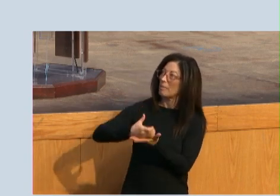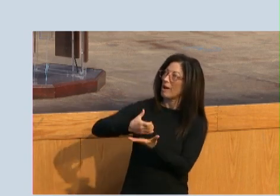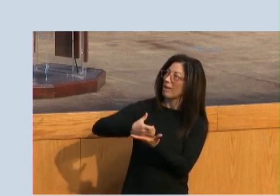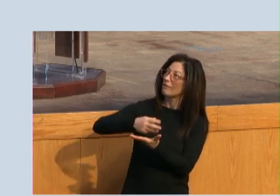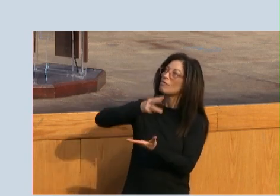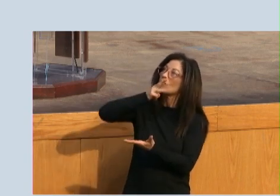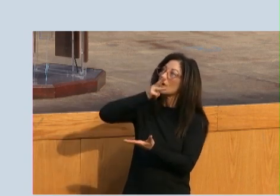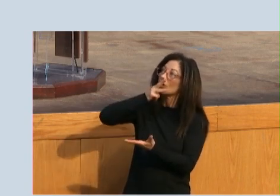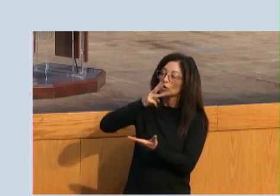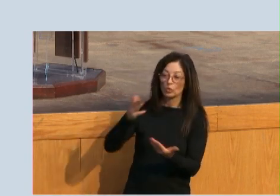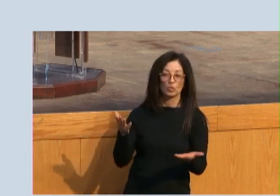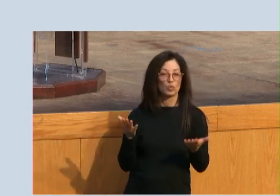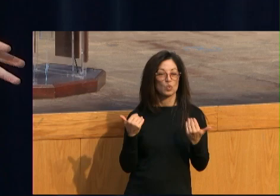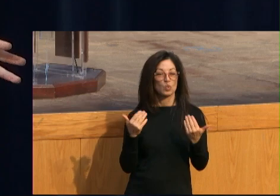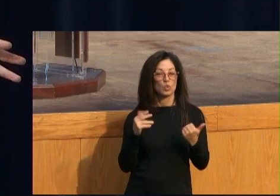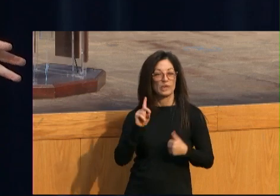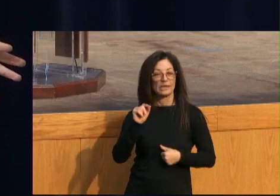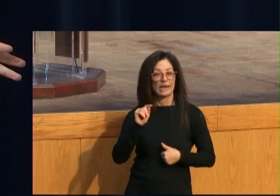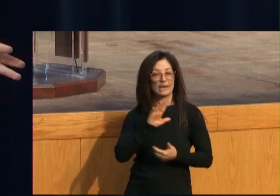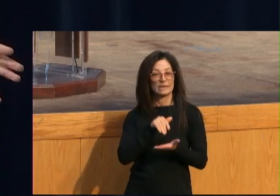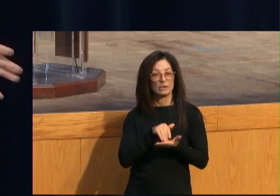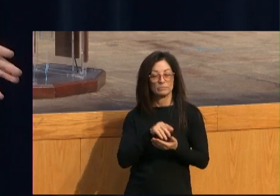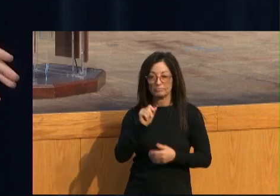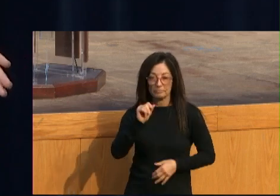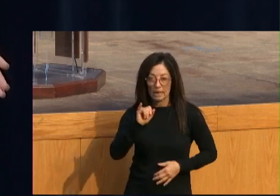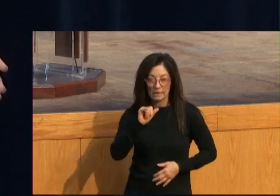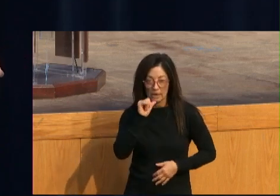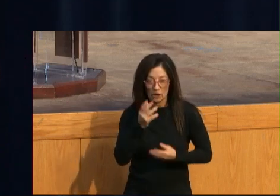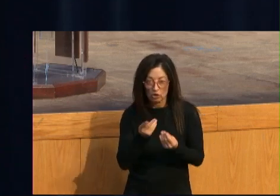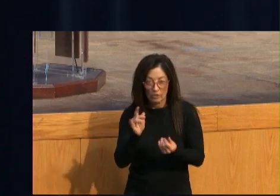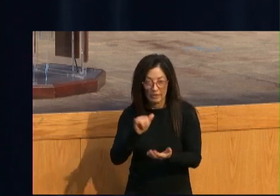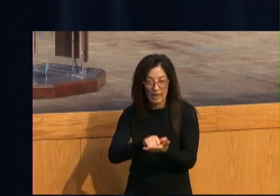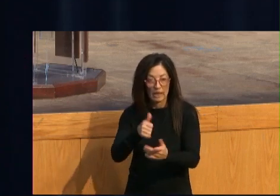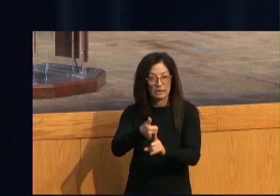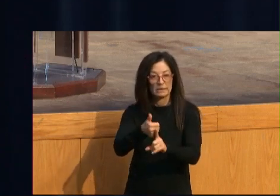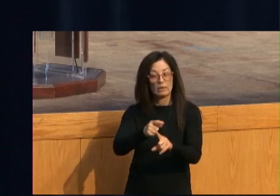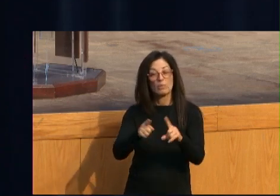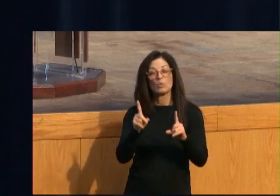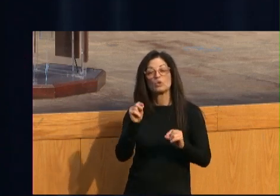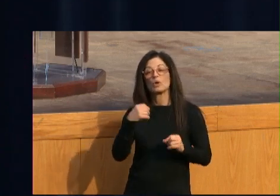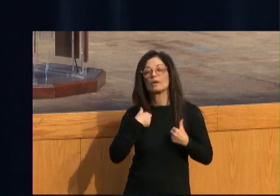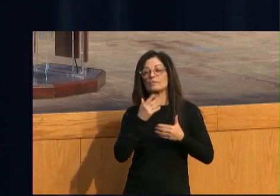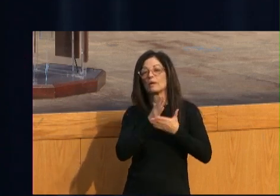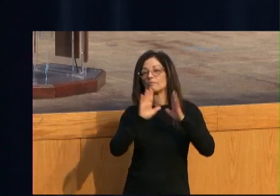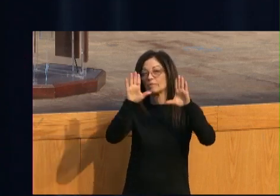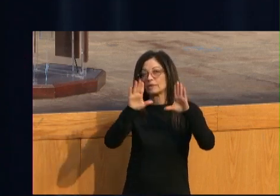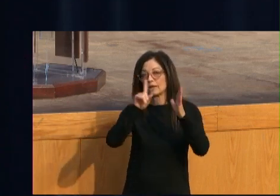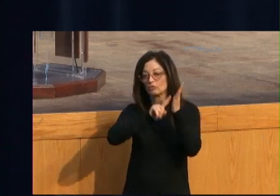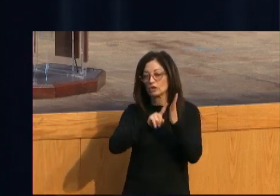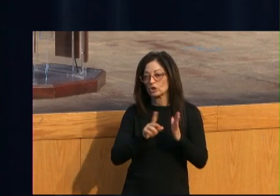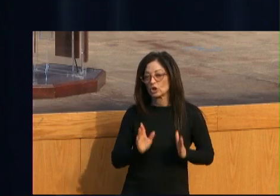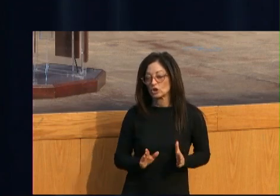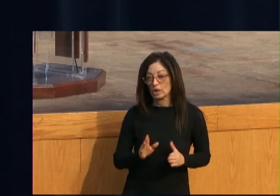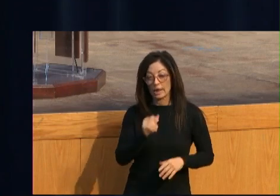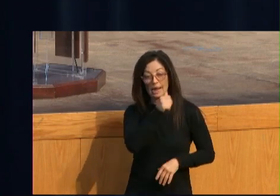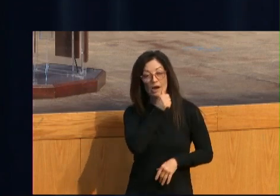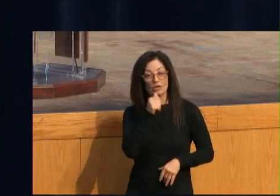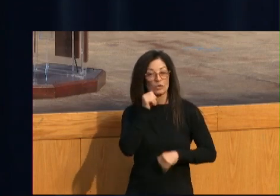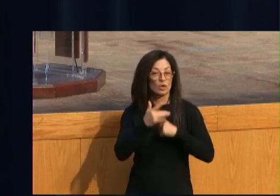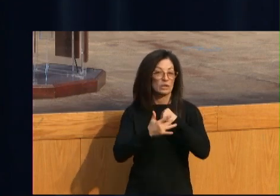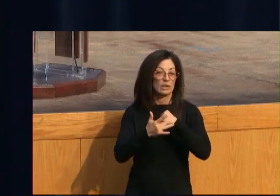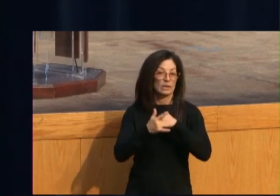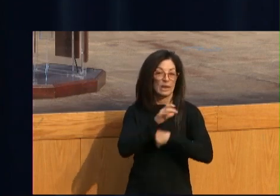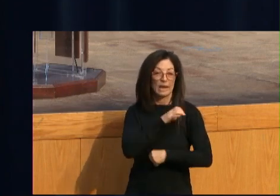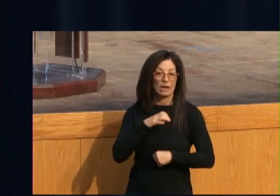data centers. AI is not solving this itself, but we do have some fantastic researchers. The Arizona Technology